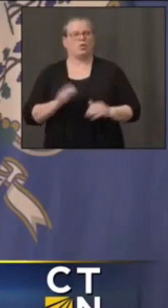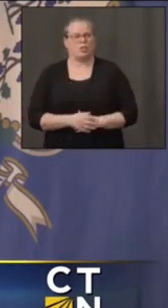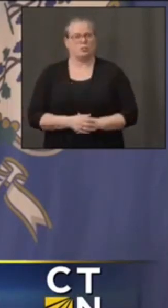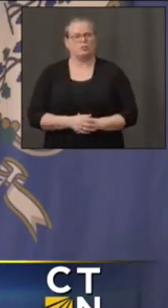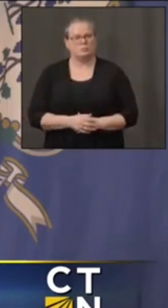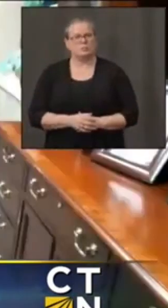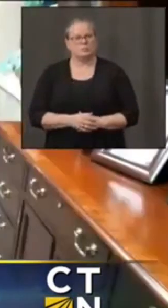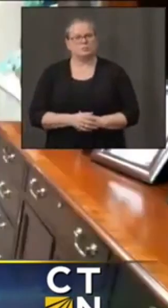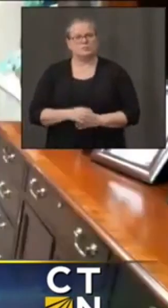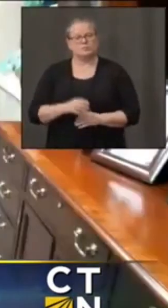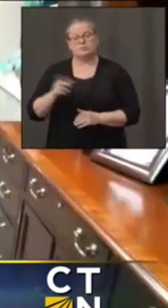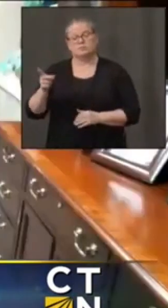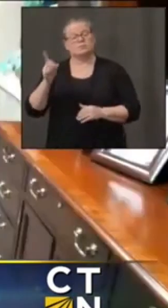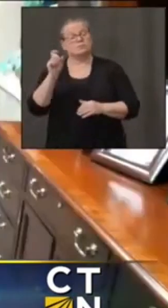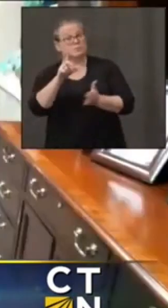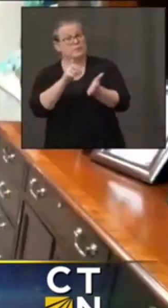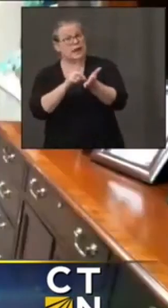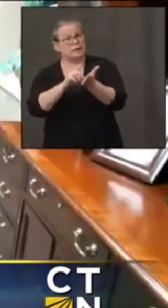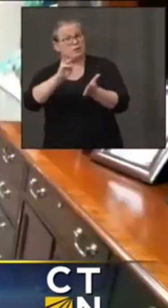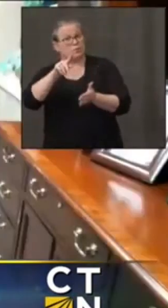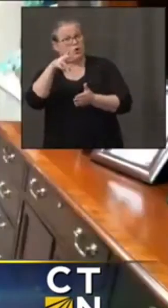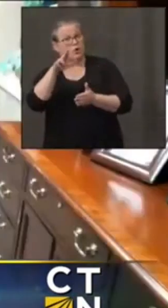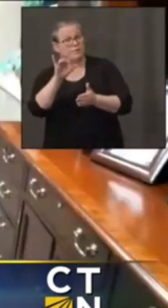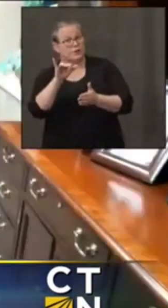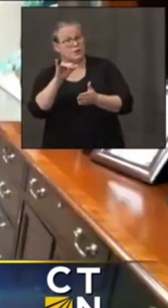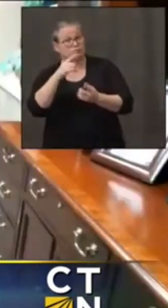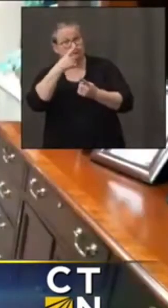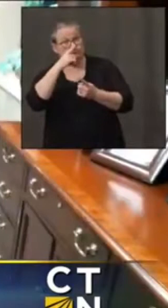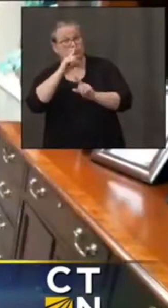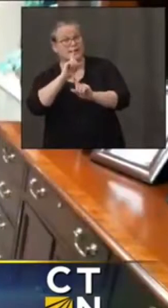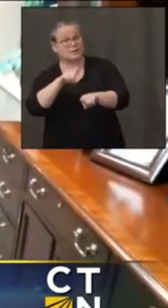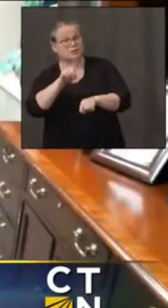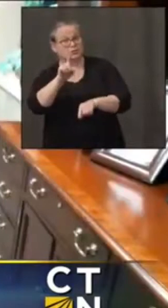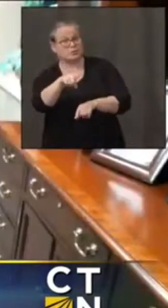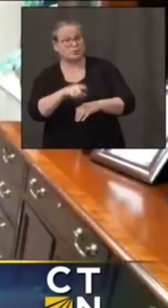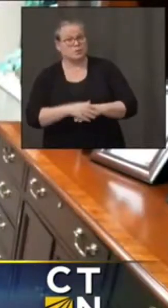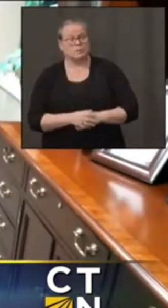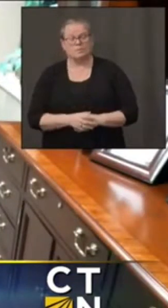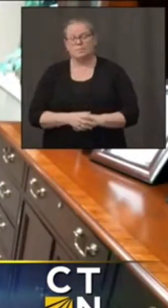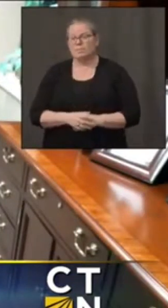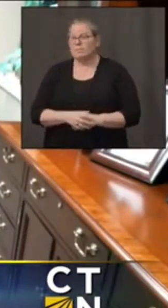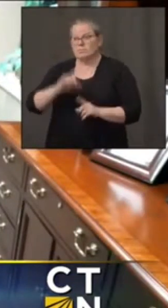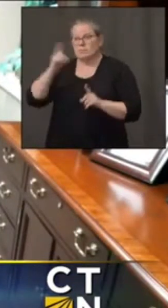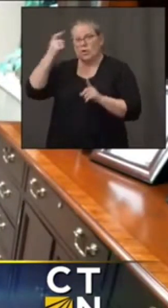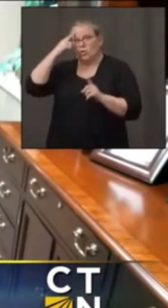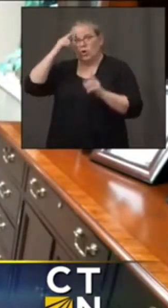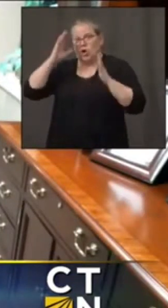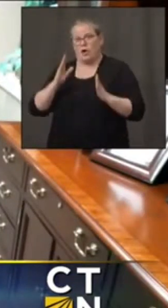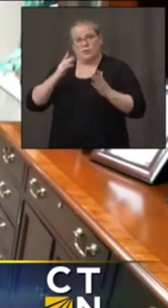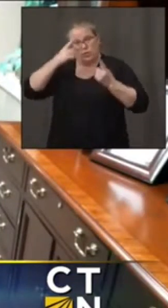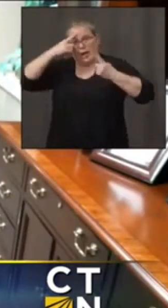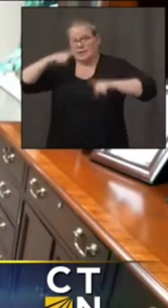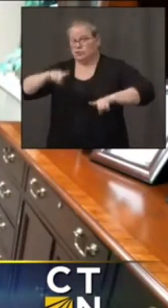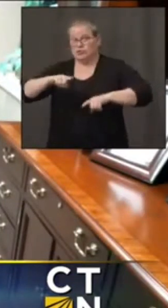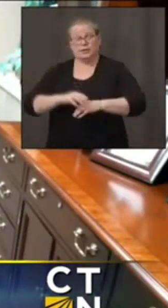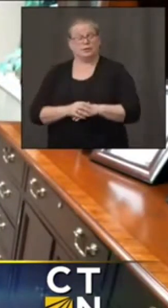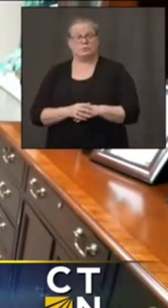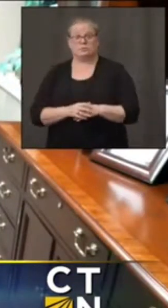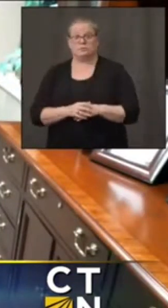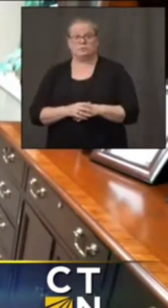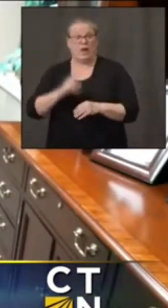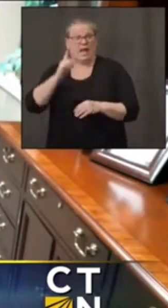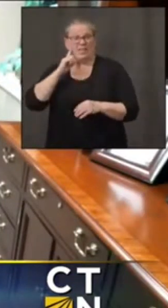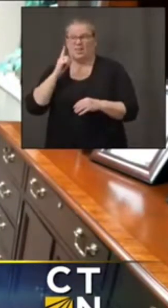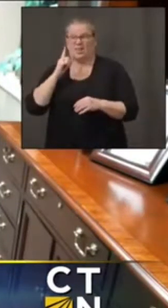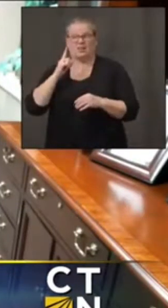Yeah, I agree completely with Governor Lamont. I think it's terrific that, you know, a year after within a